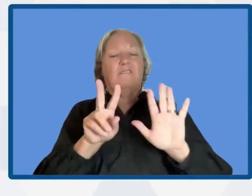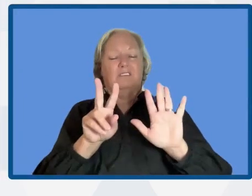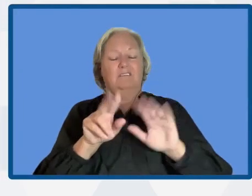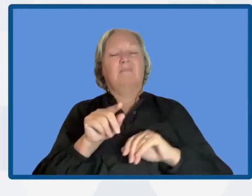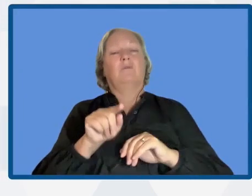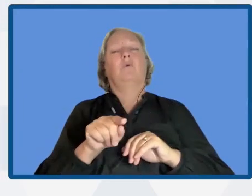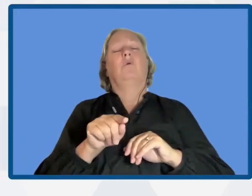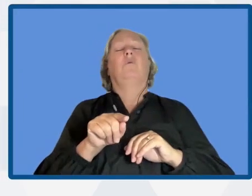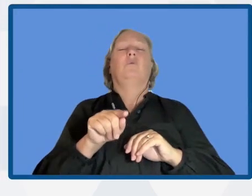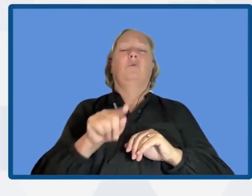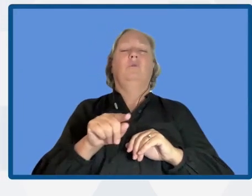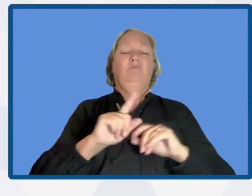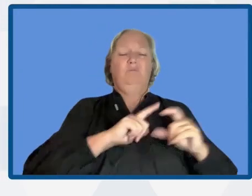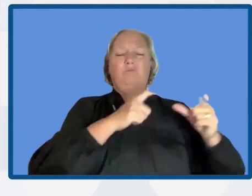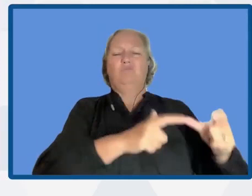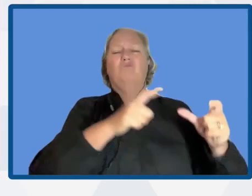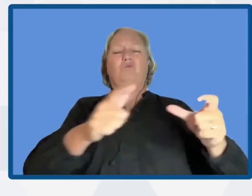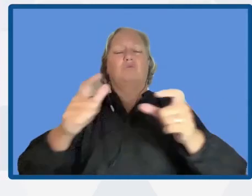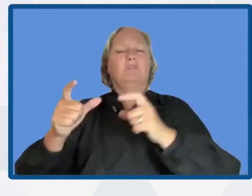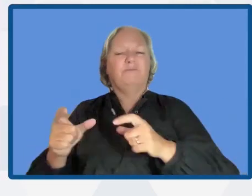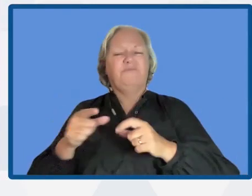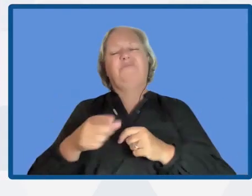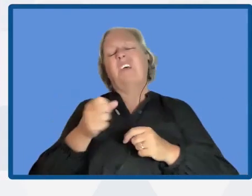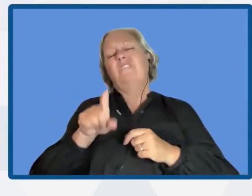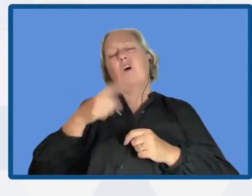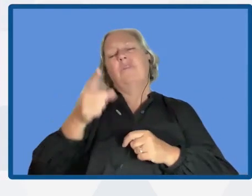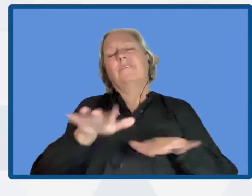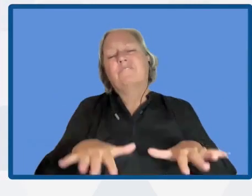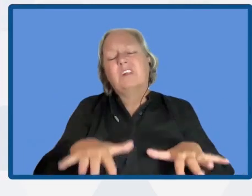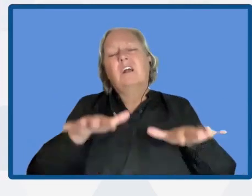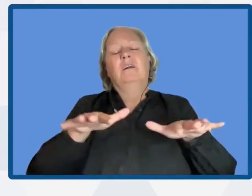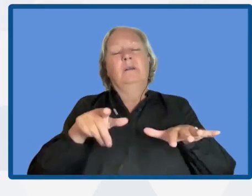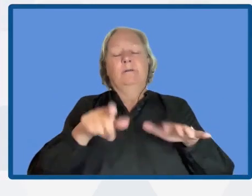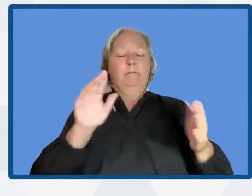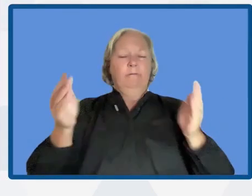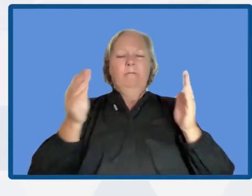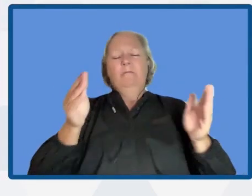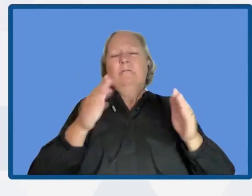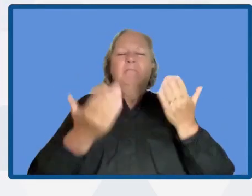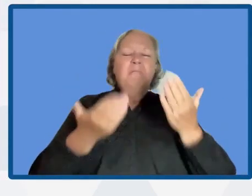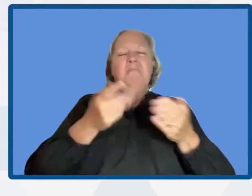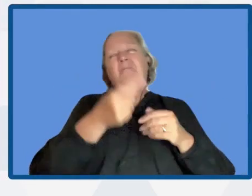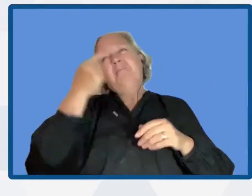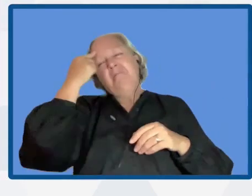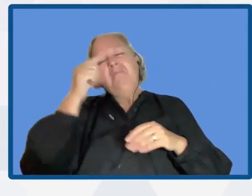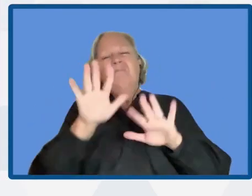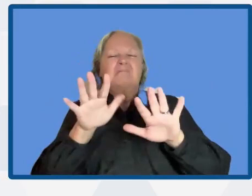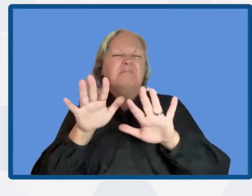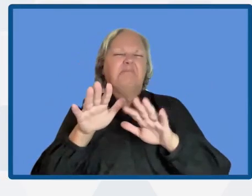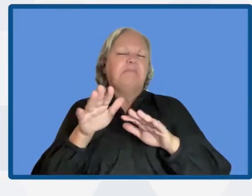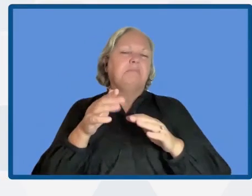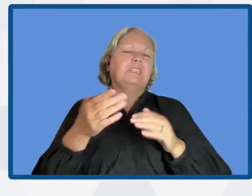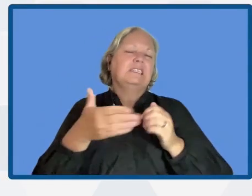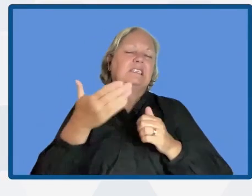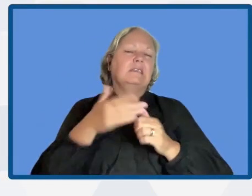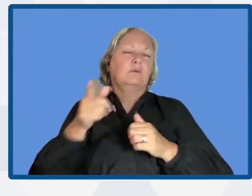of other disasters like floodings. The correlation may be quite straightforward. There are other researching programs,